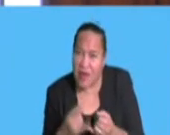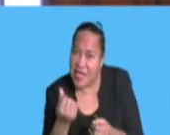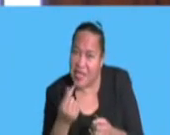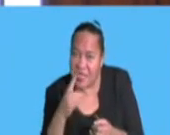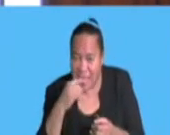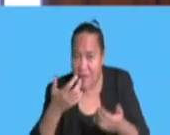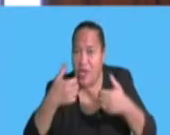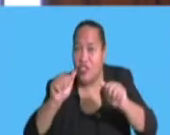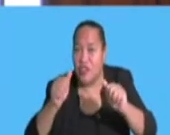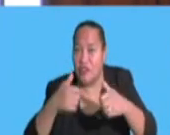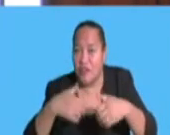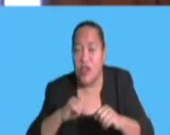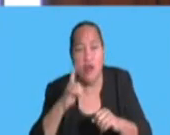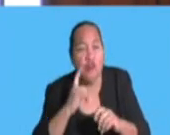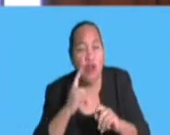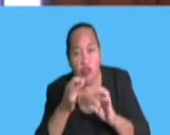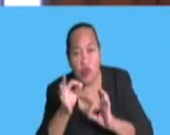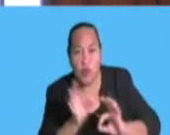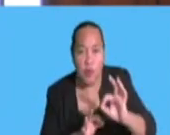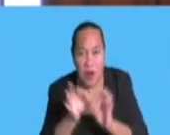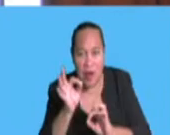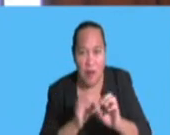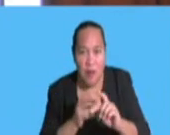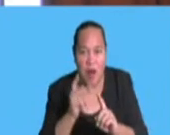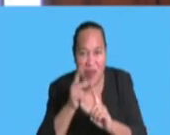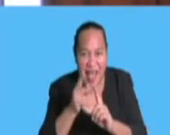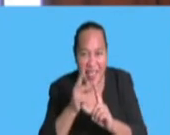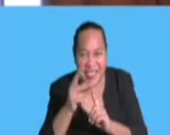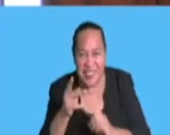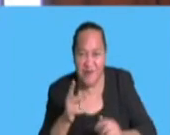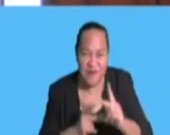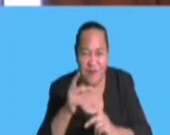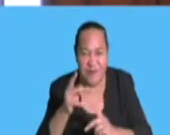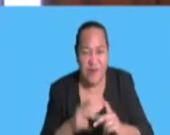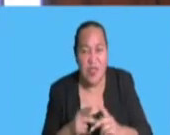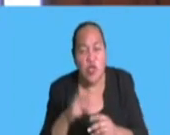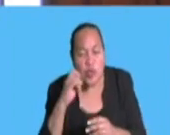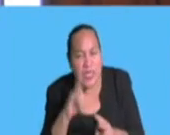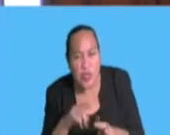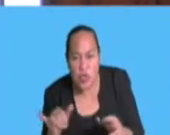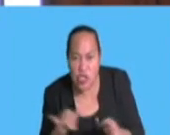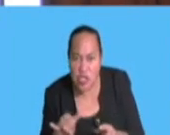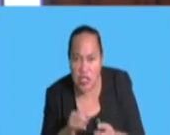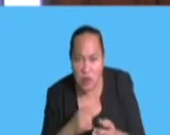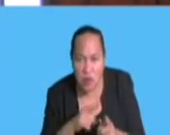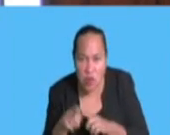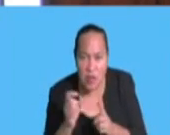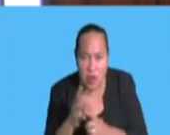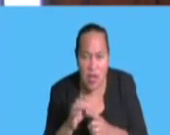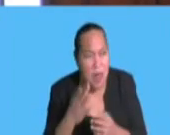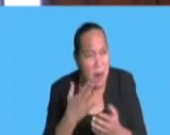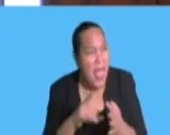achievable by reprioritizing line items within the current budget, such as maybe diverting the